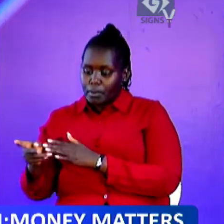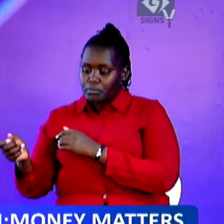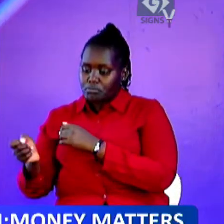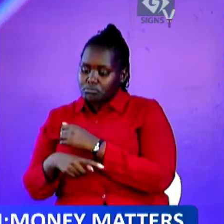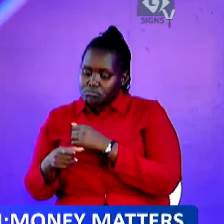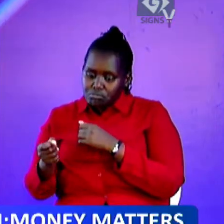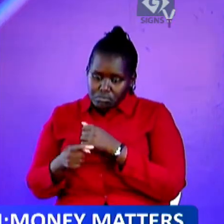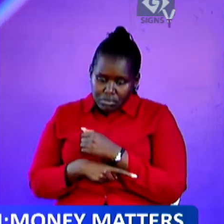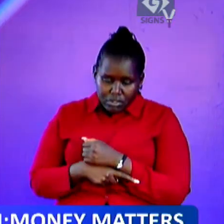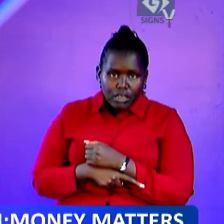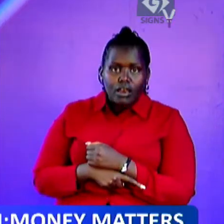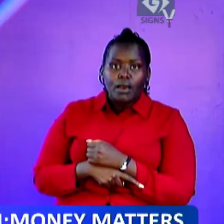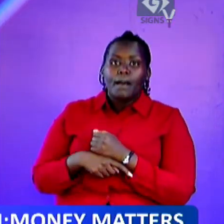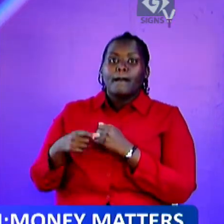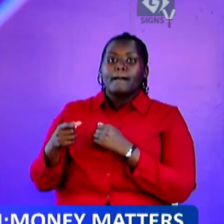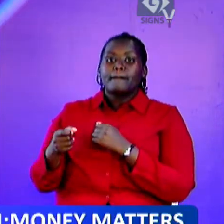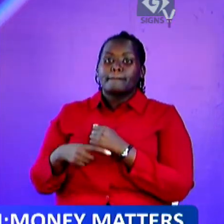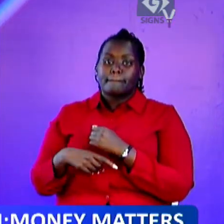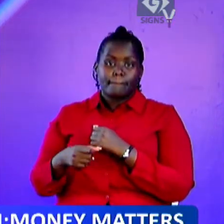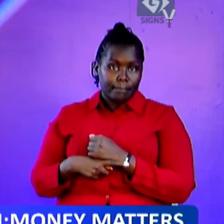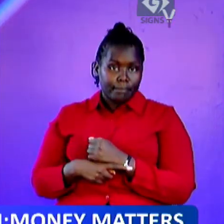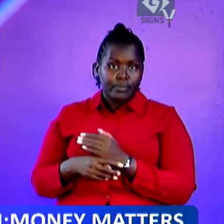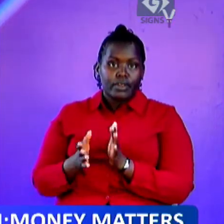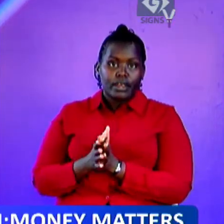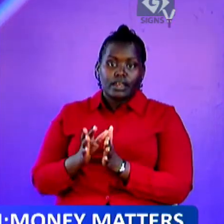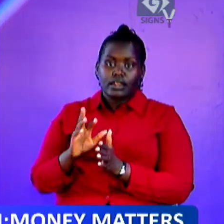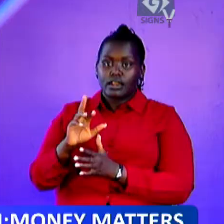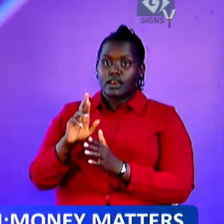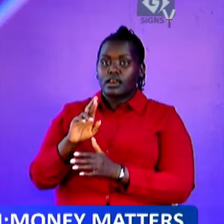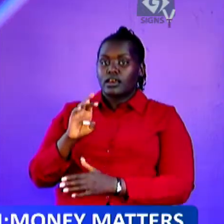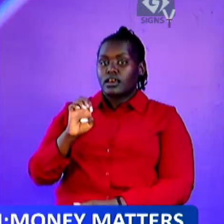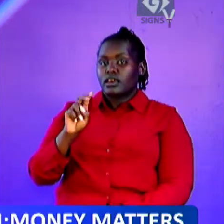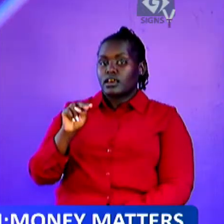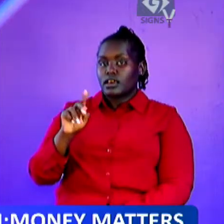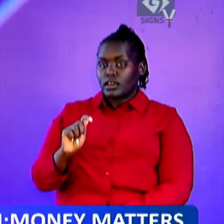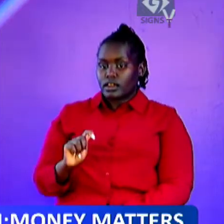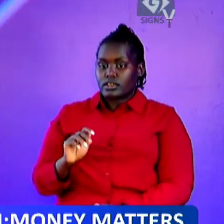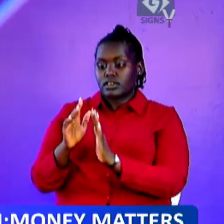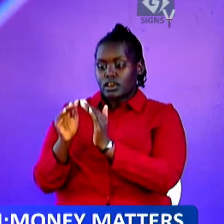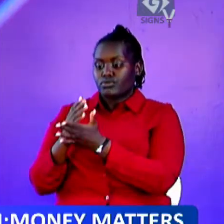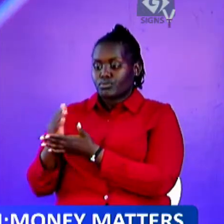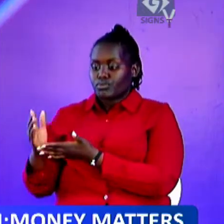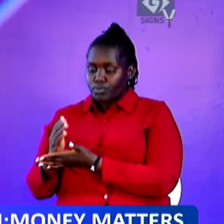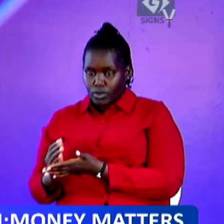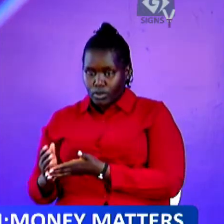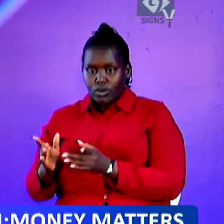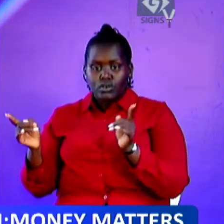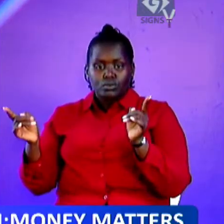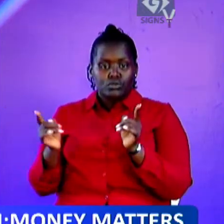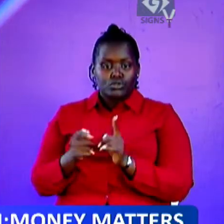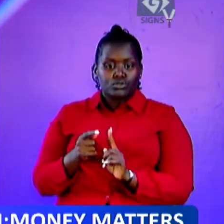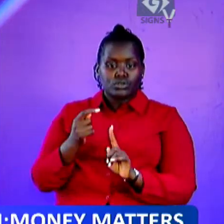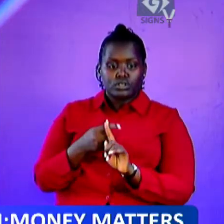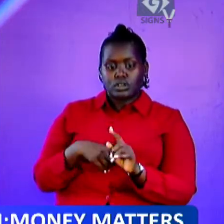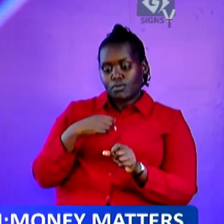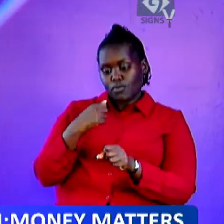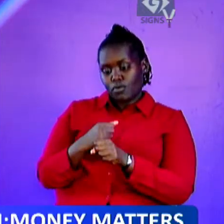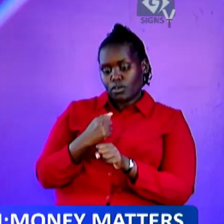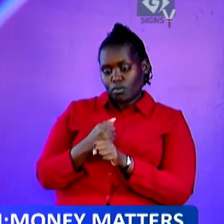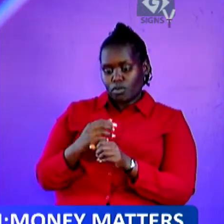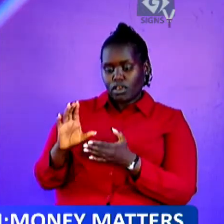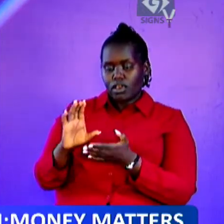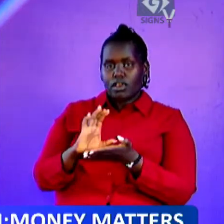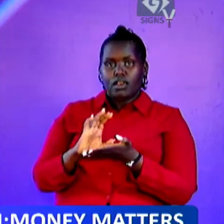of thing, and that is why they come to borrow short-term, just to cater for their short-term working capital